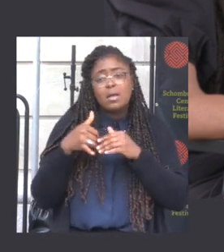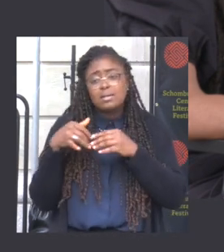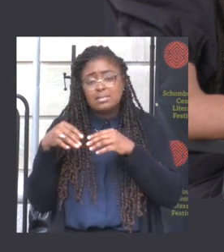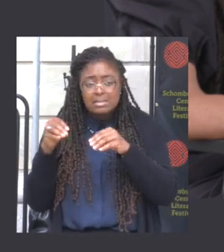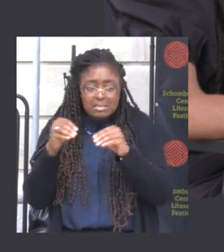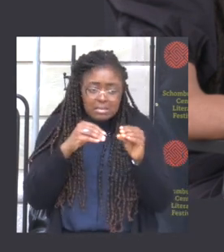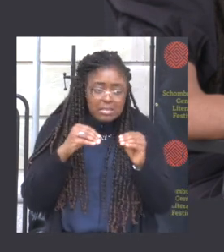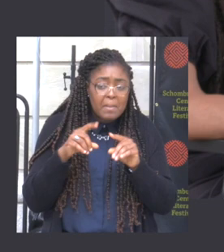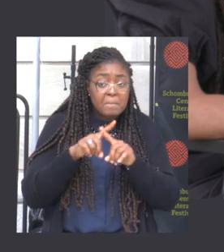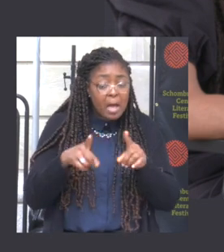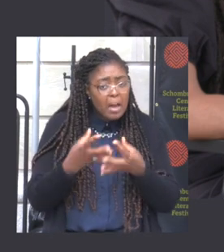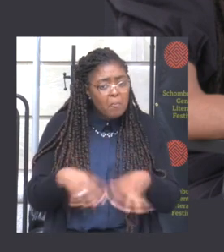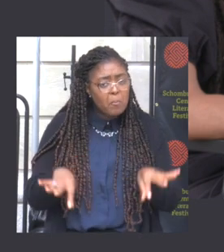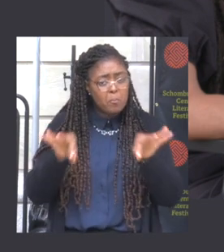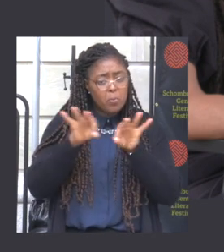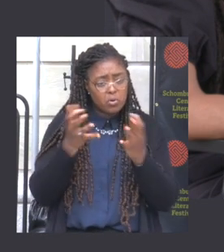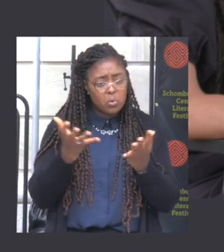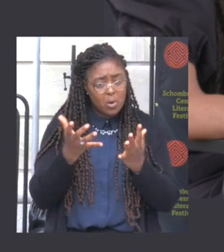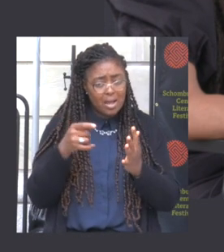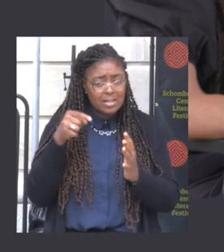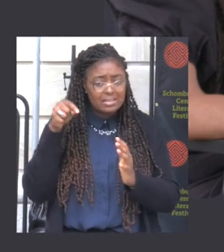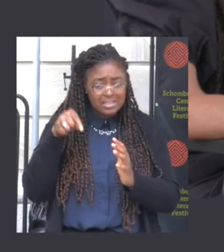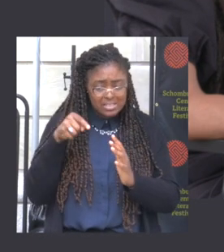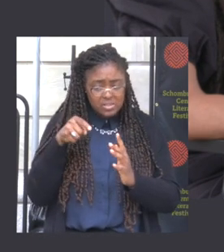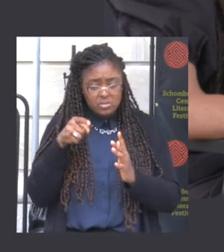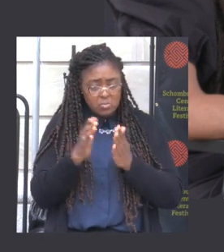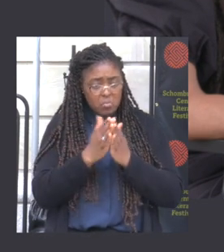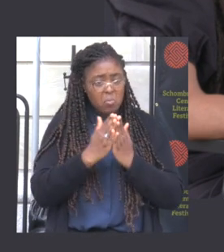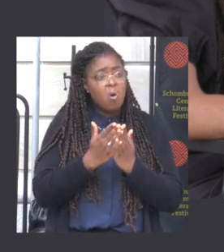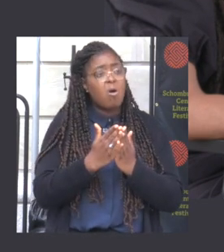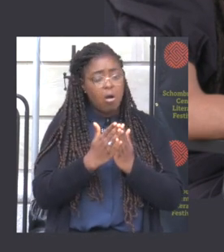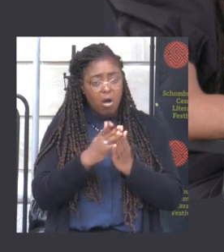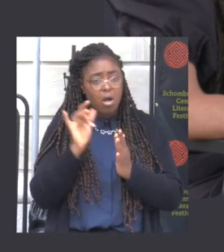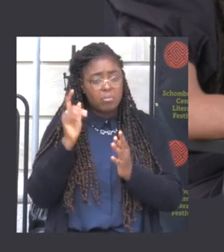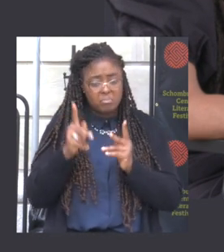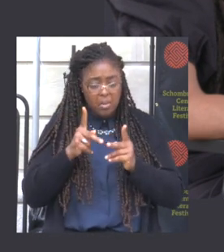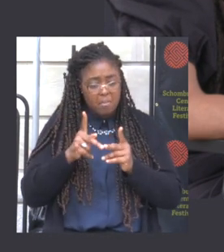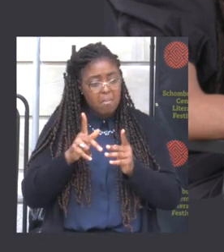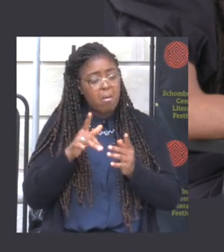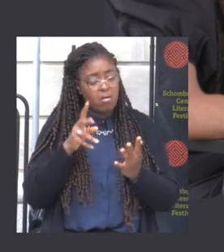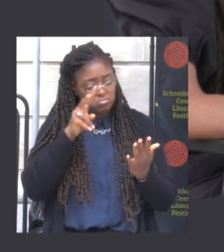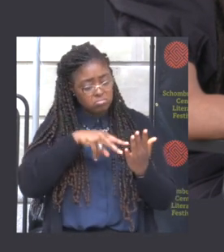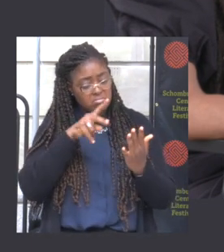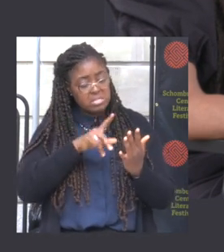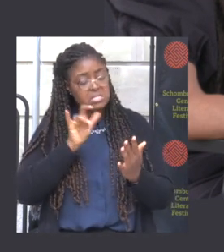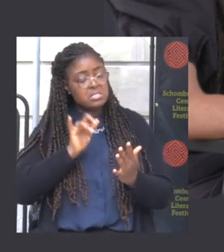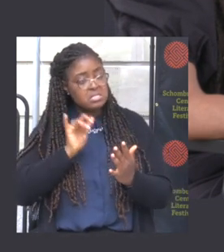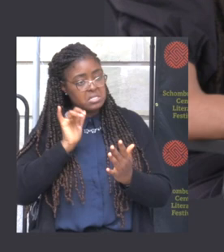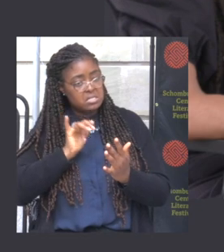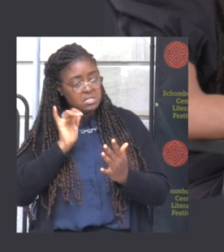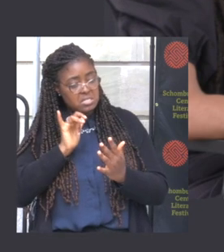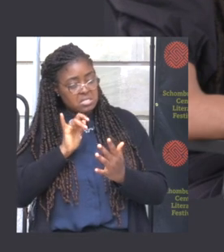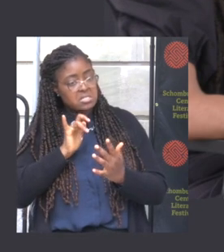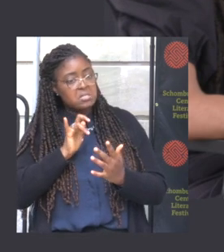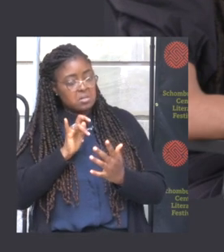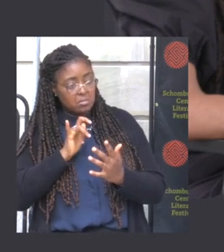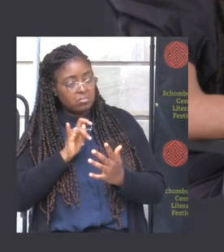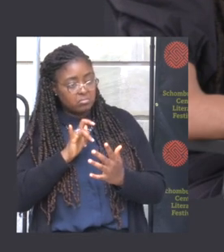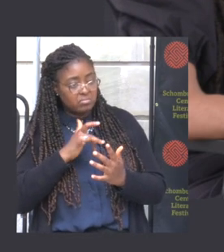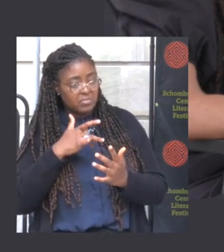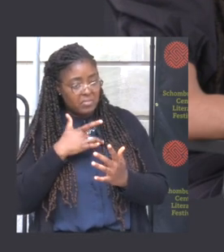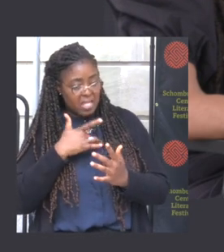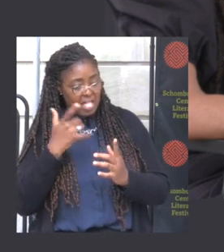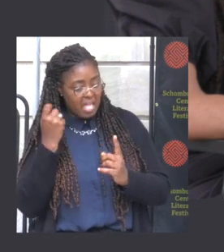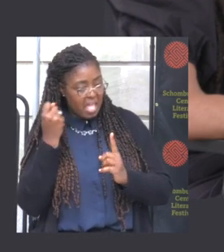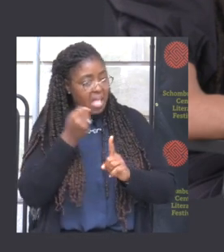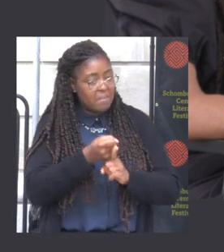important thing is this book has resonated with the people. Like, I get emails every week from old people, young people in between, talking about the